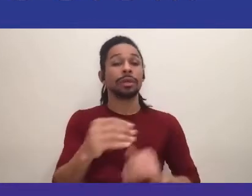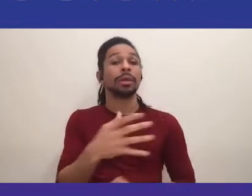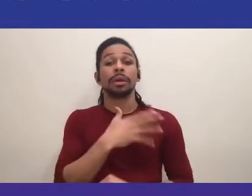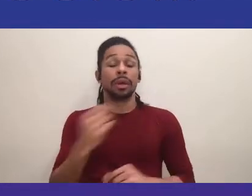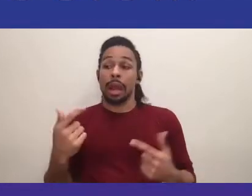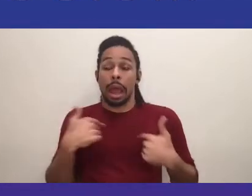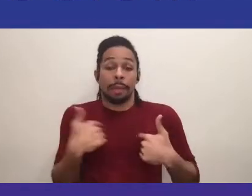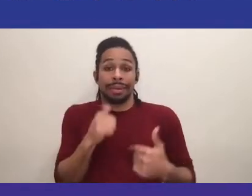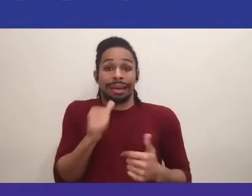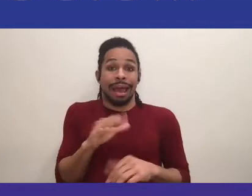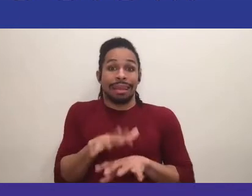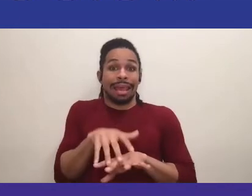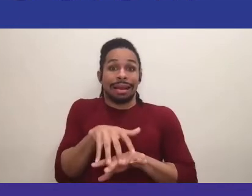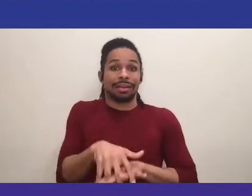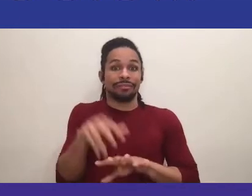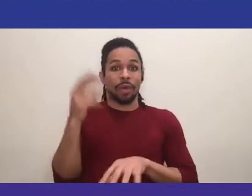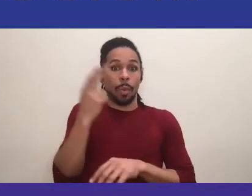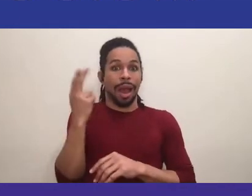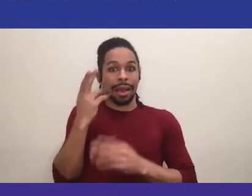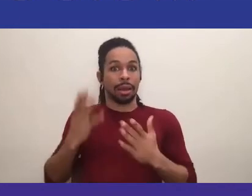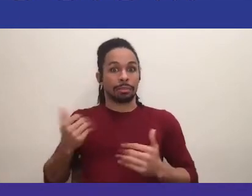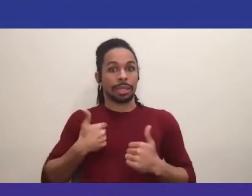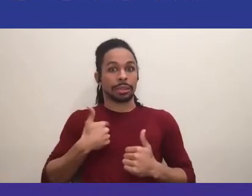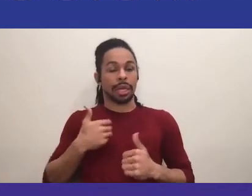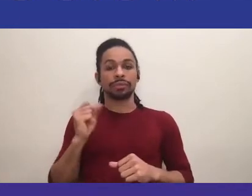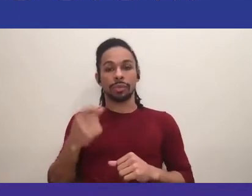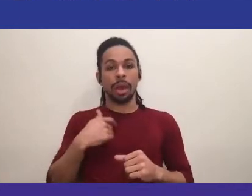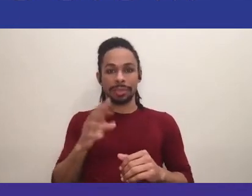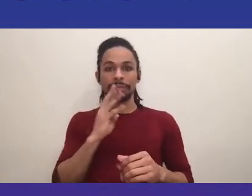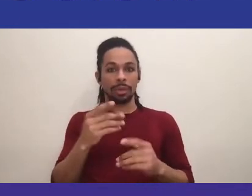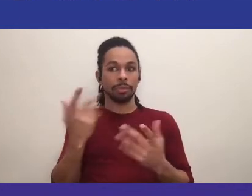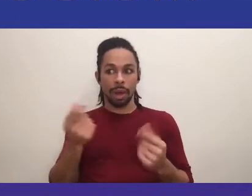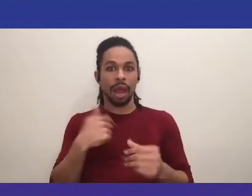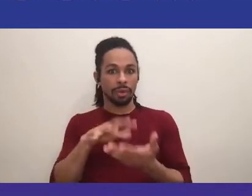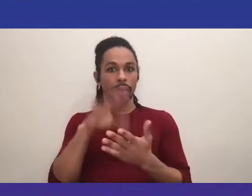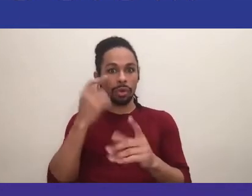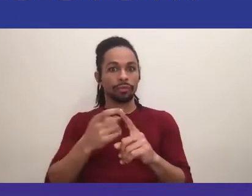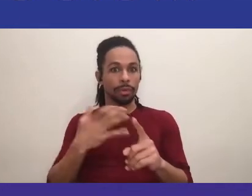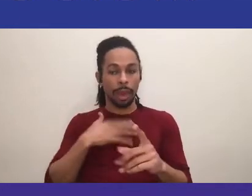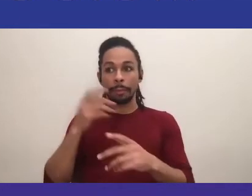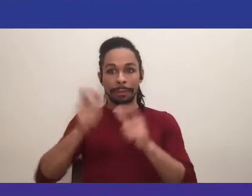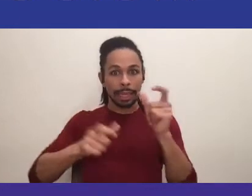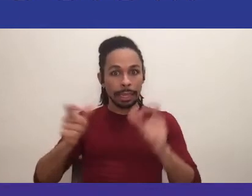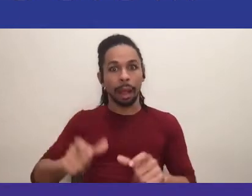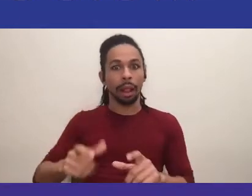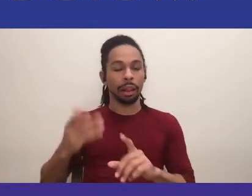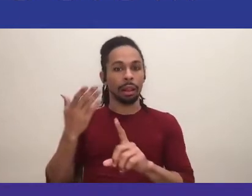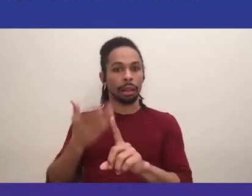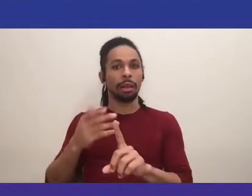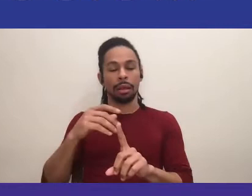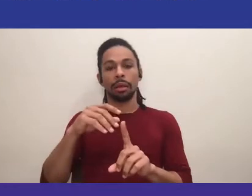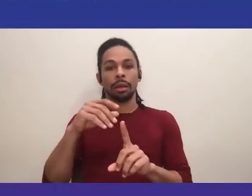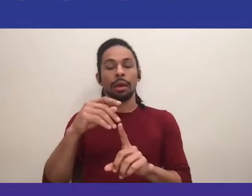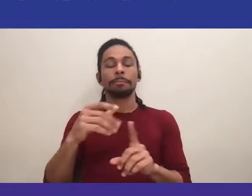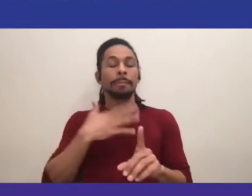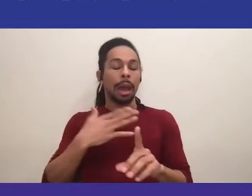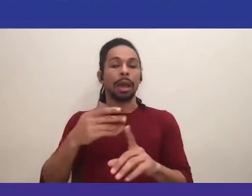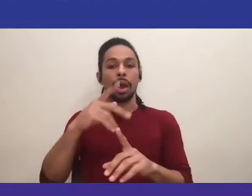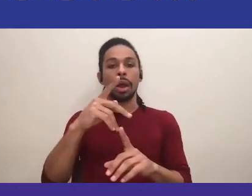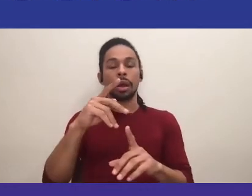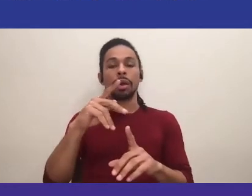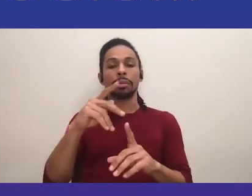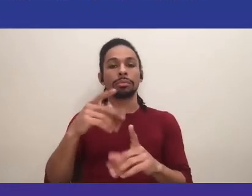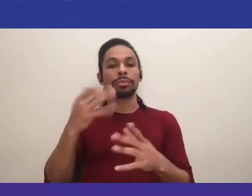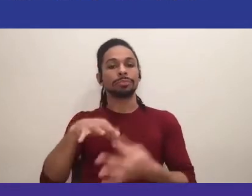just speaking on what I've learned from my kumu hula, is that hula, for example, the dance,